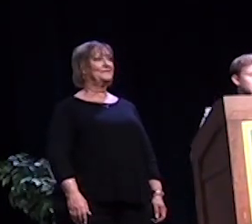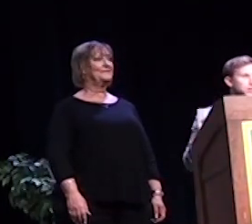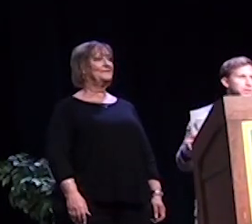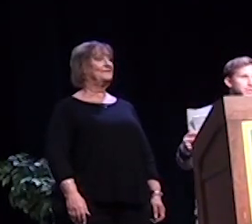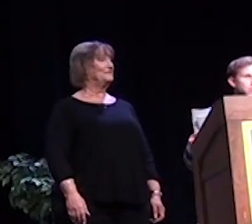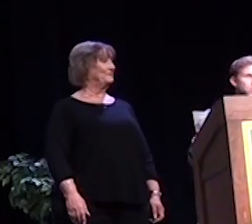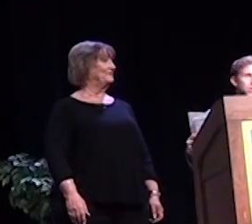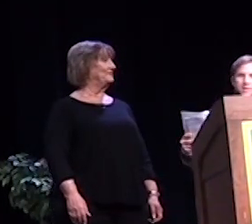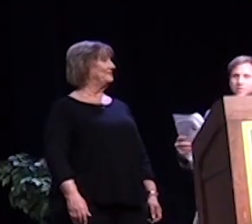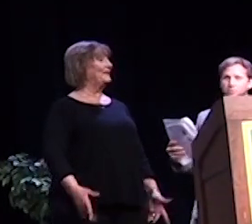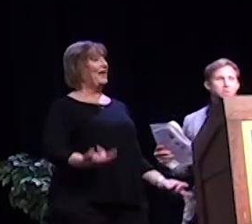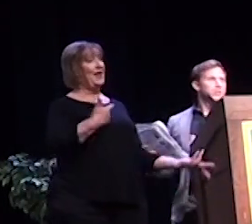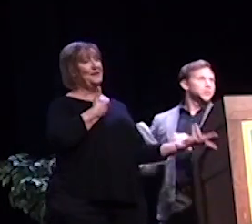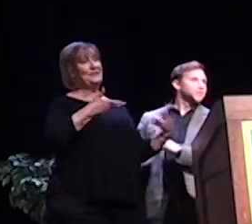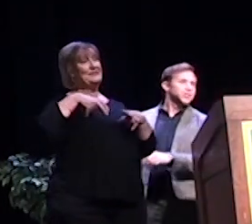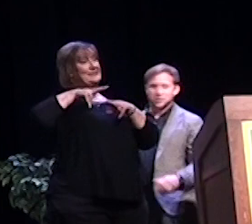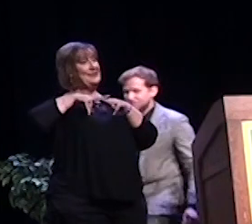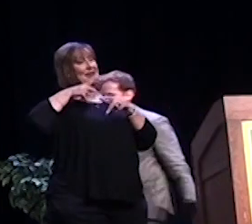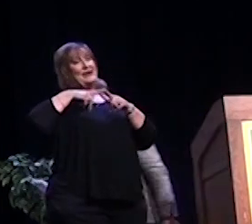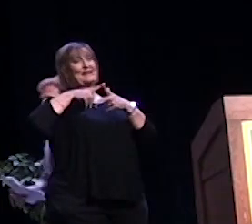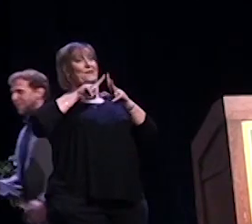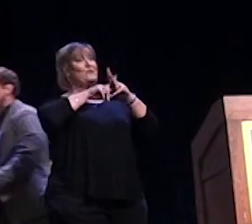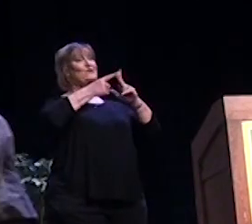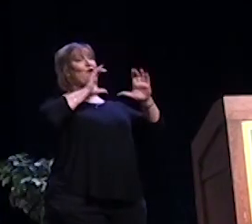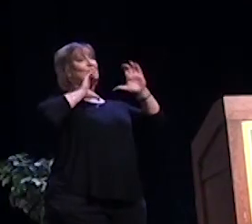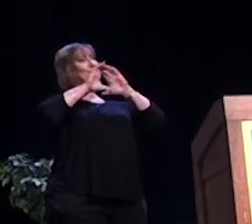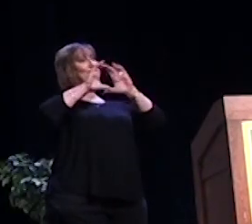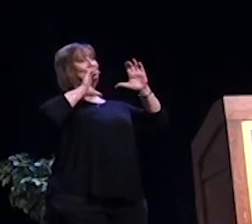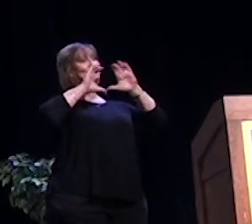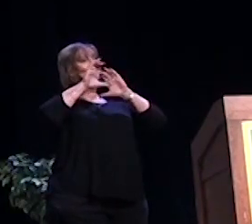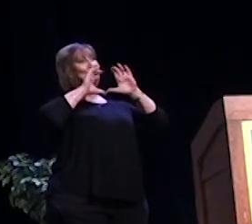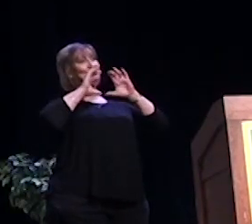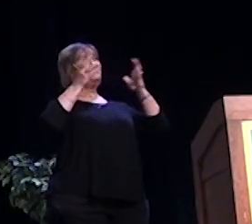All right, I'm going to go take a seat real quick, and then we'll continue the conversation.